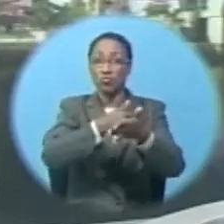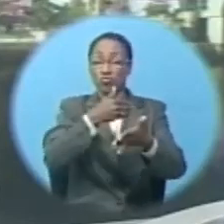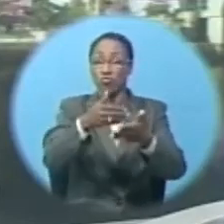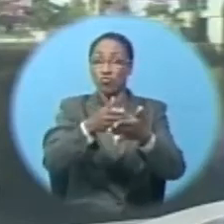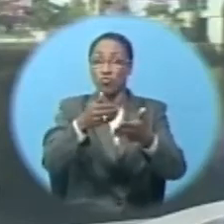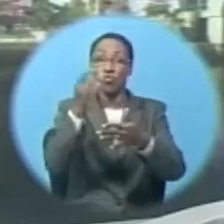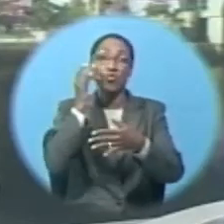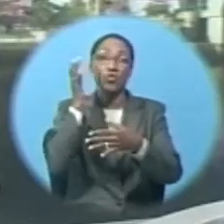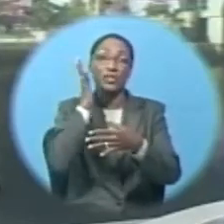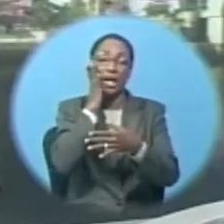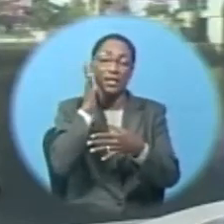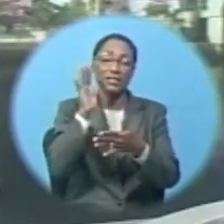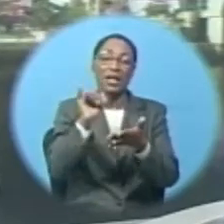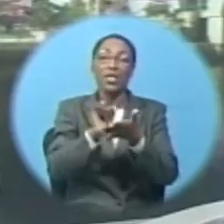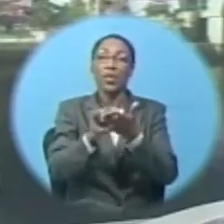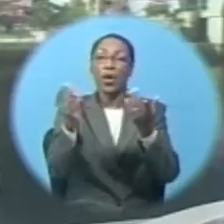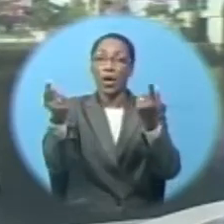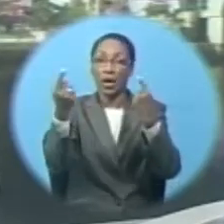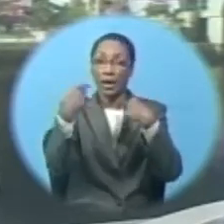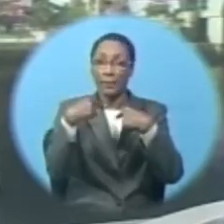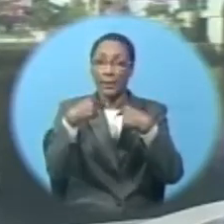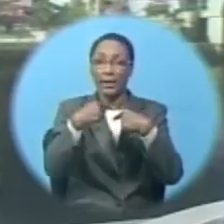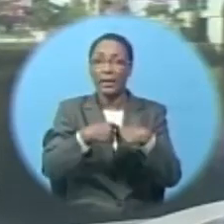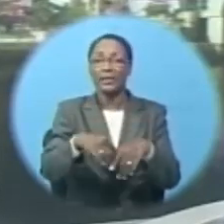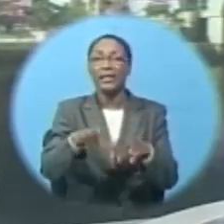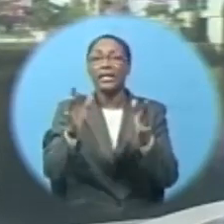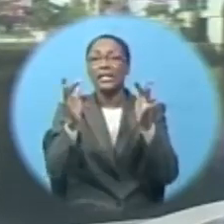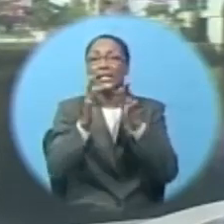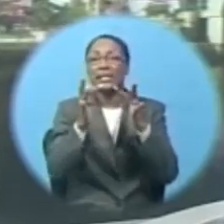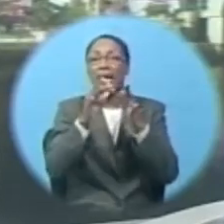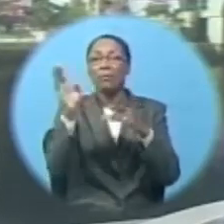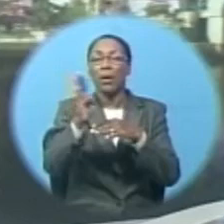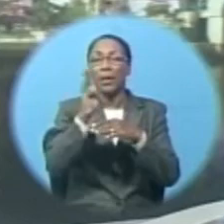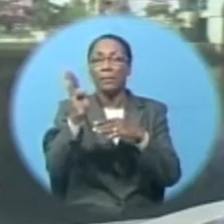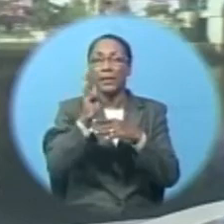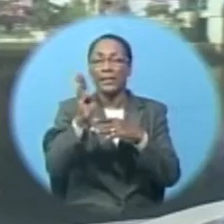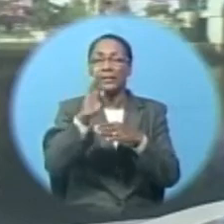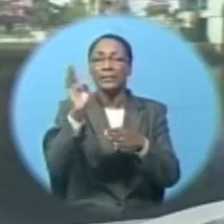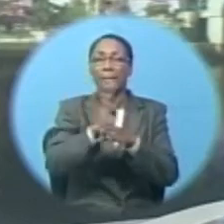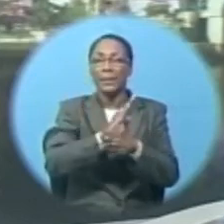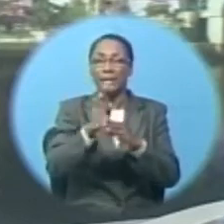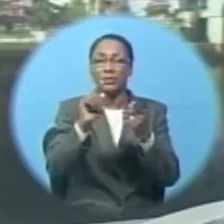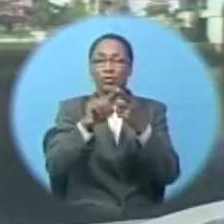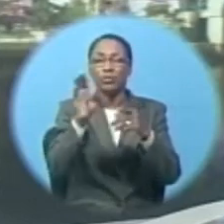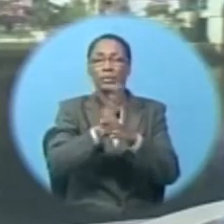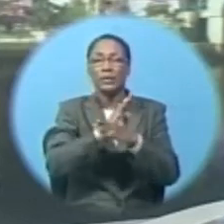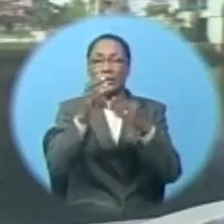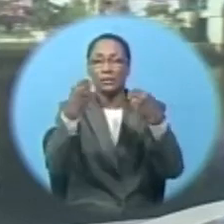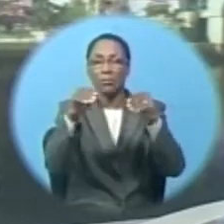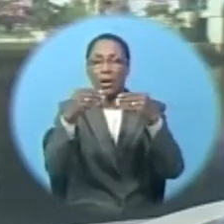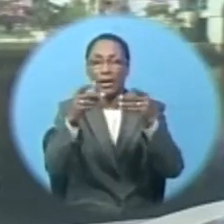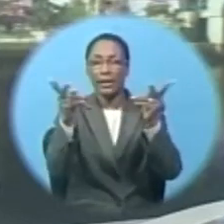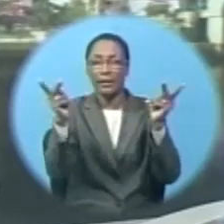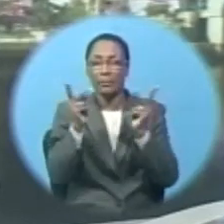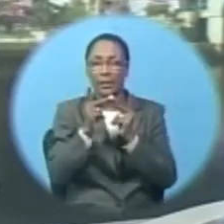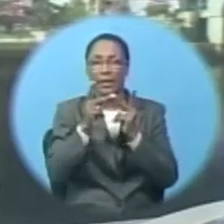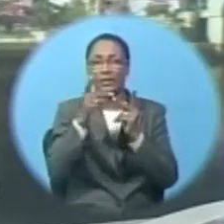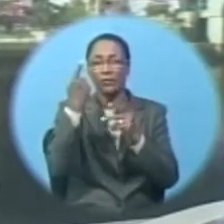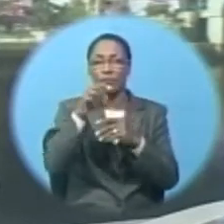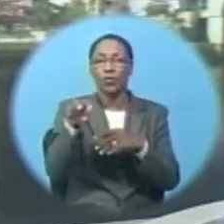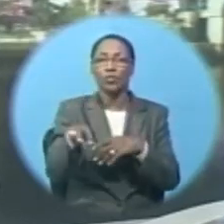for Connect Barbados, the premier business-to-business marketplace event for tour operators. Work should